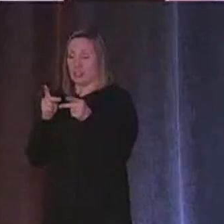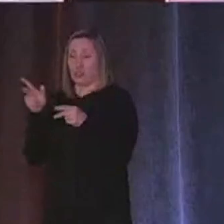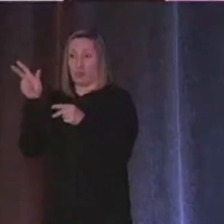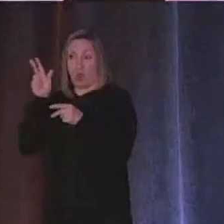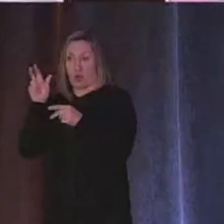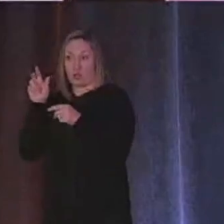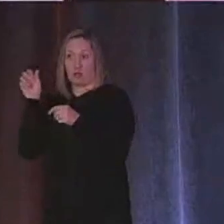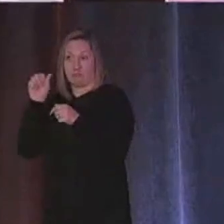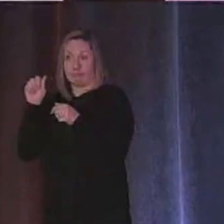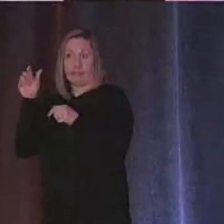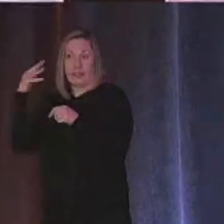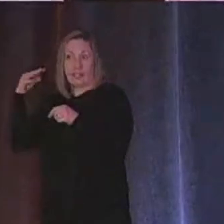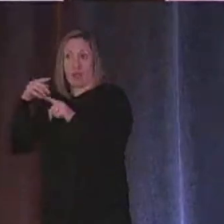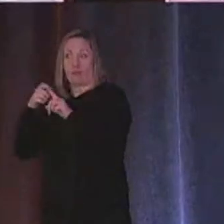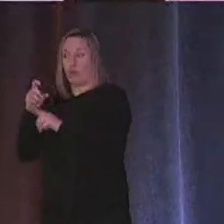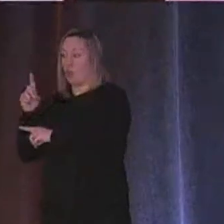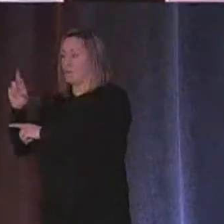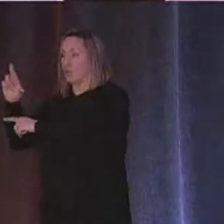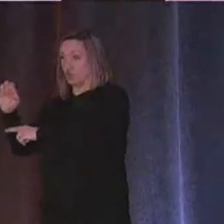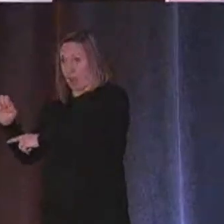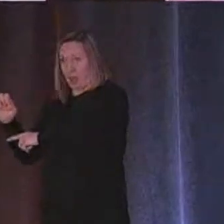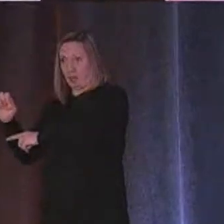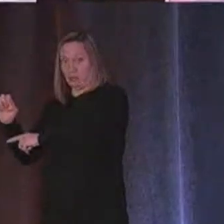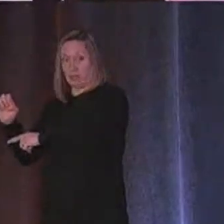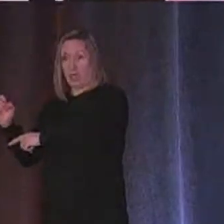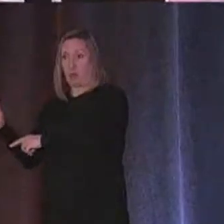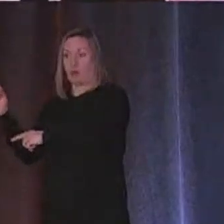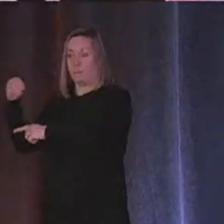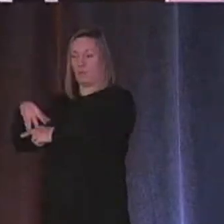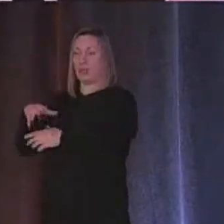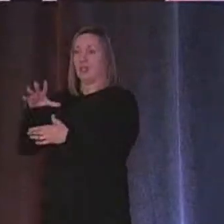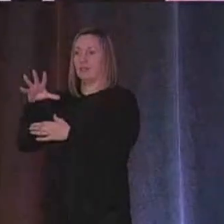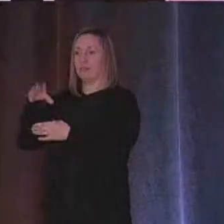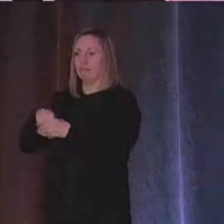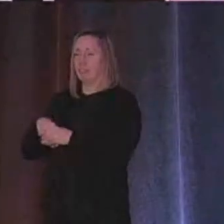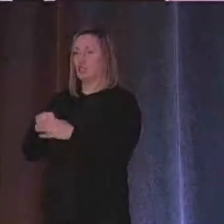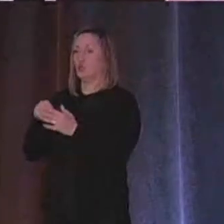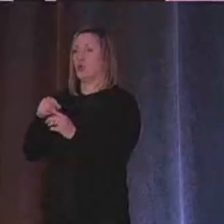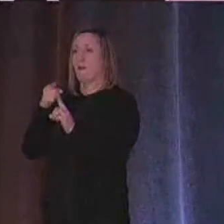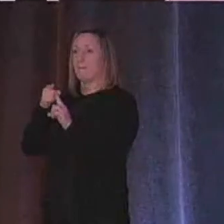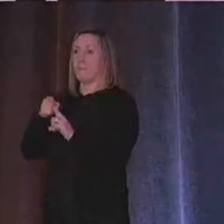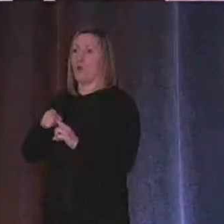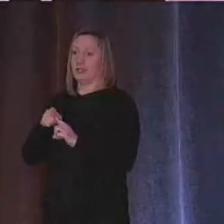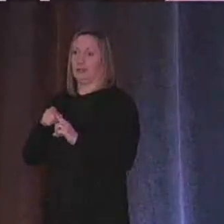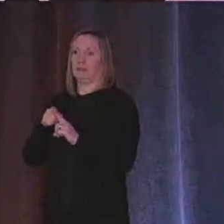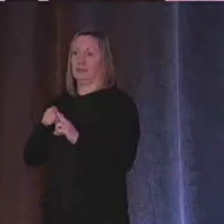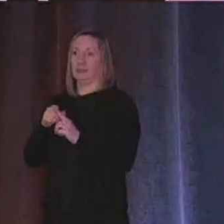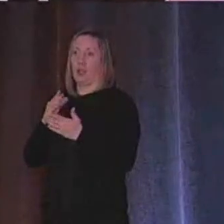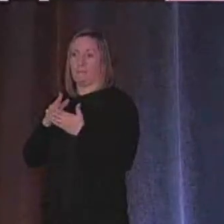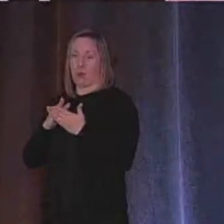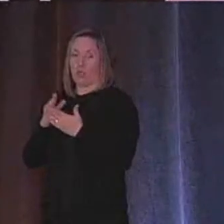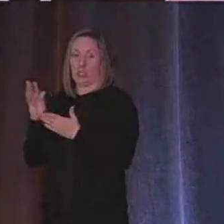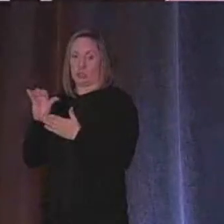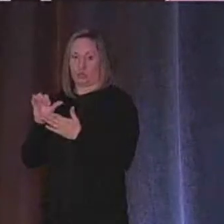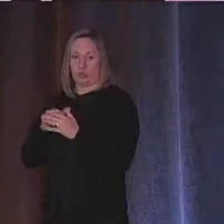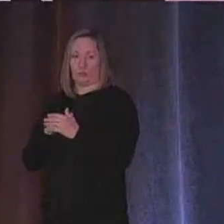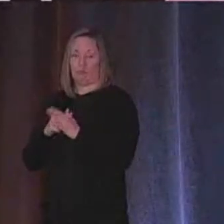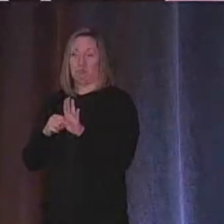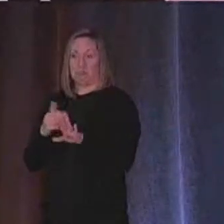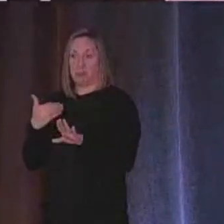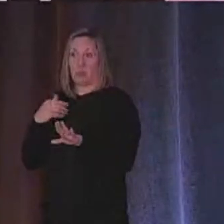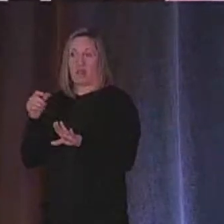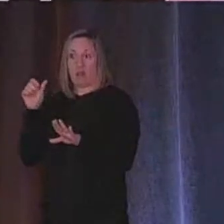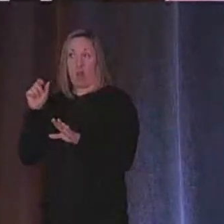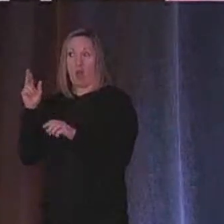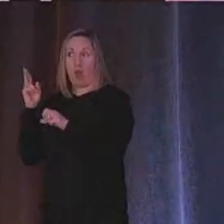from Dre, and we're going to drop this right into our points component as well, right? So we're going to have an audio